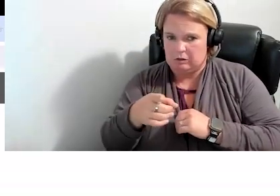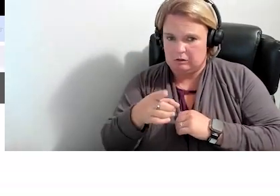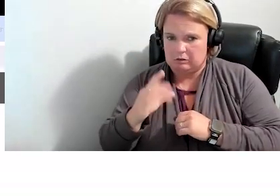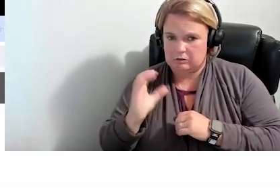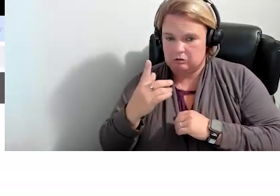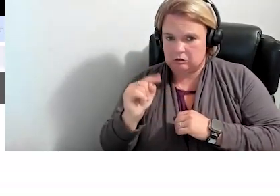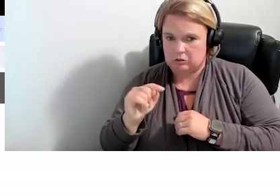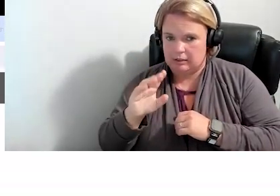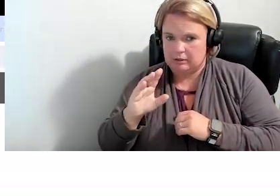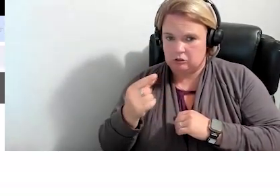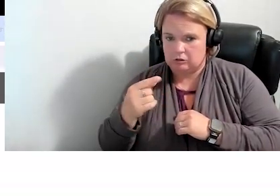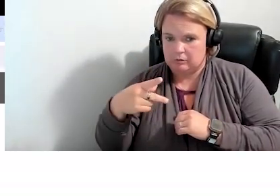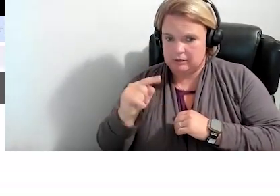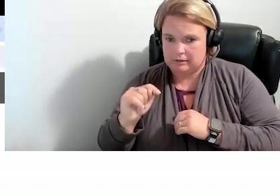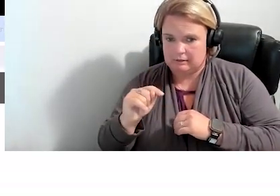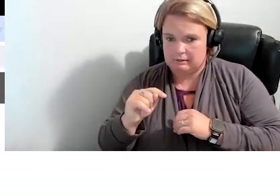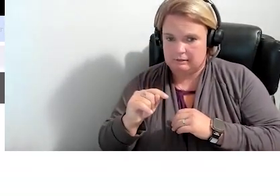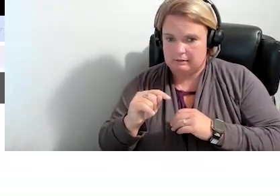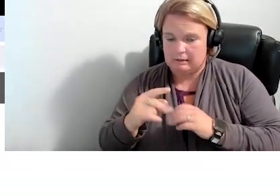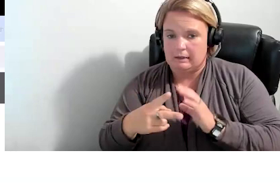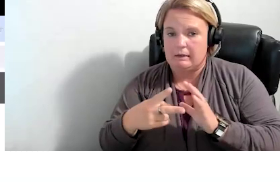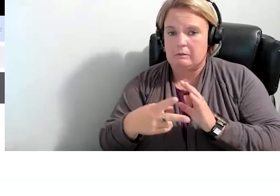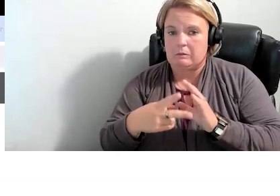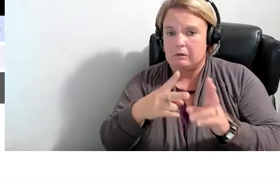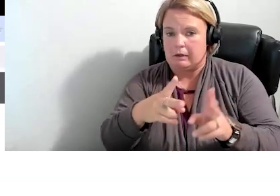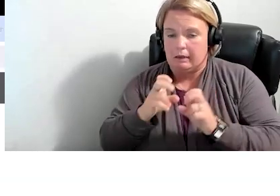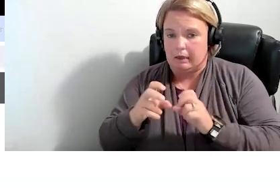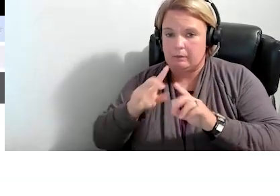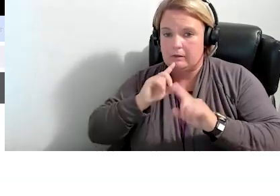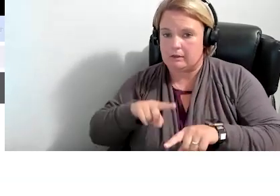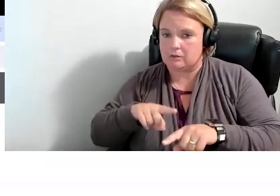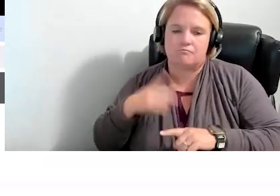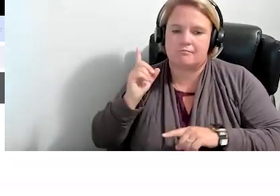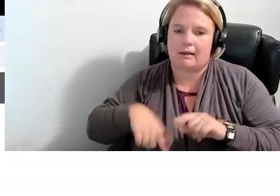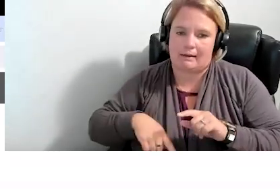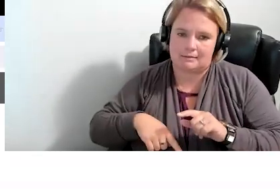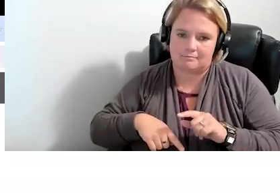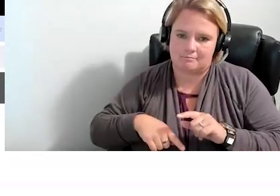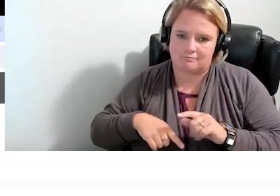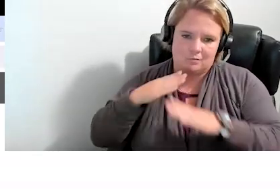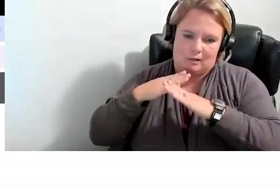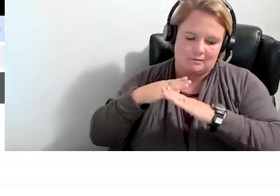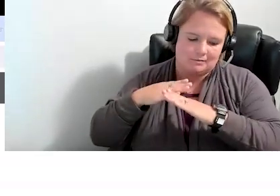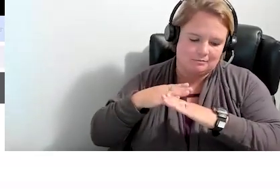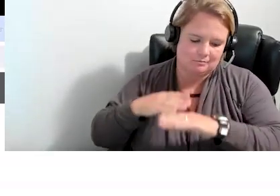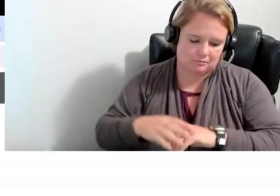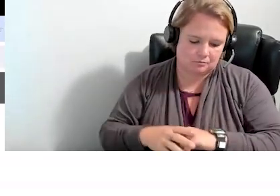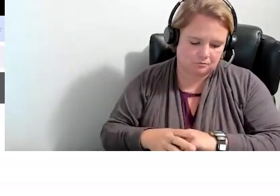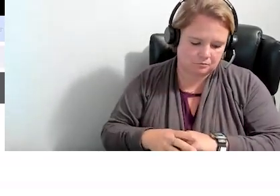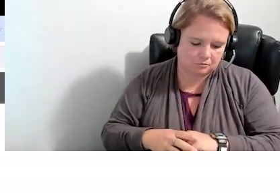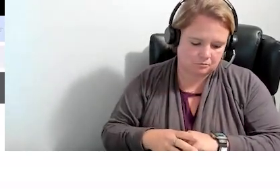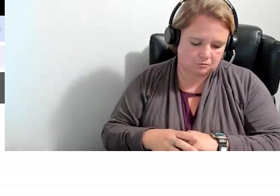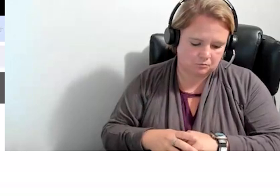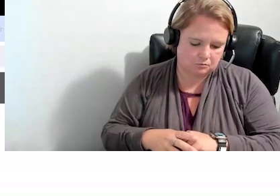ChatGPT and copy and paste an answer in? They can't. We've actually prevented them. So even if